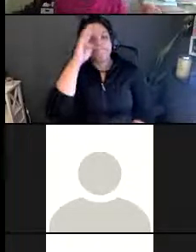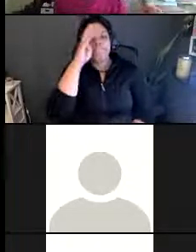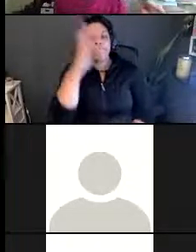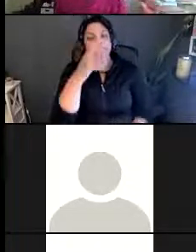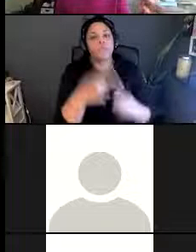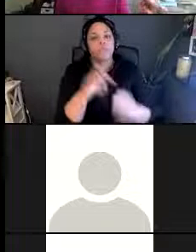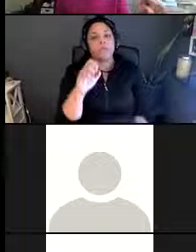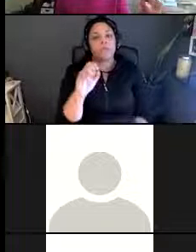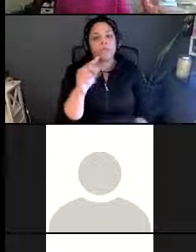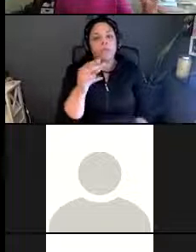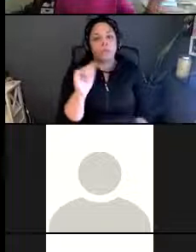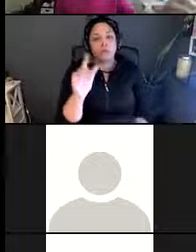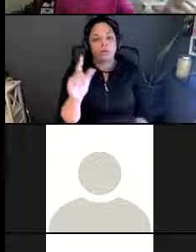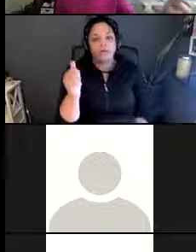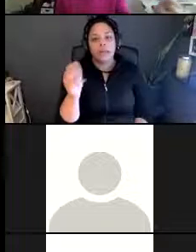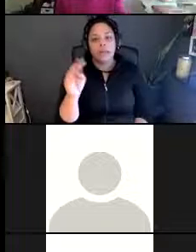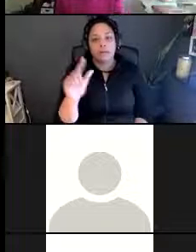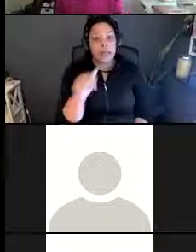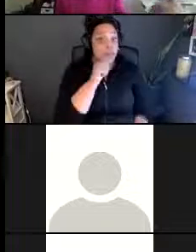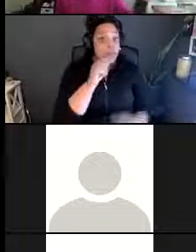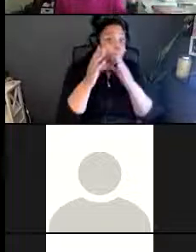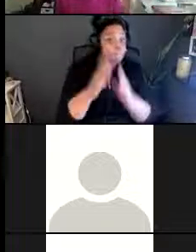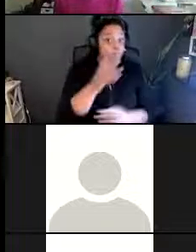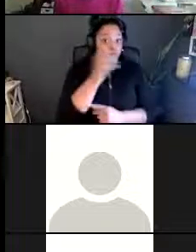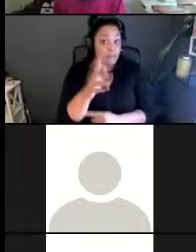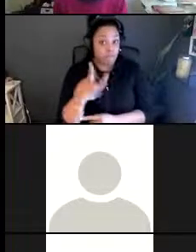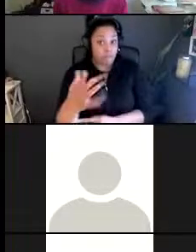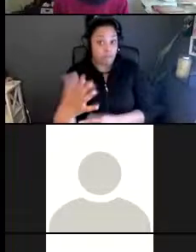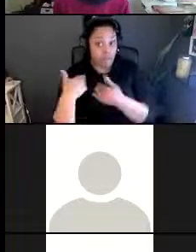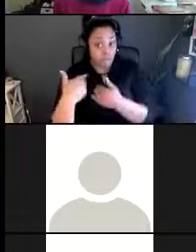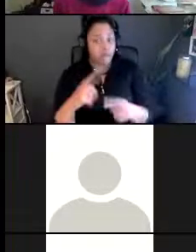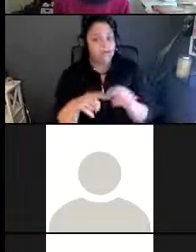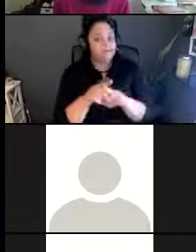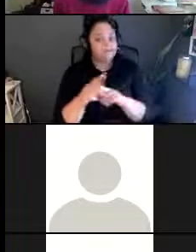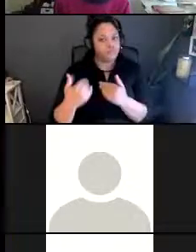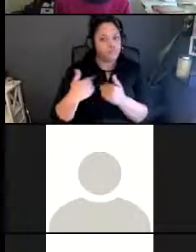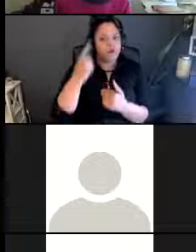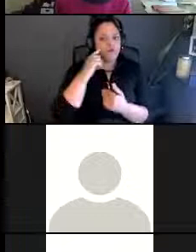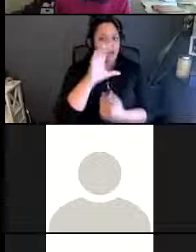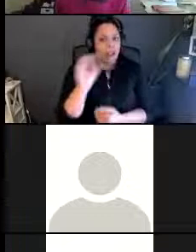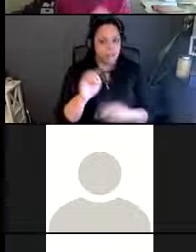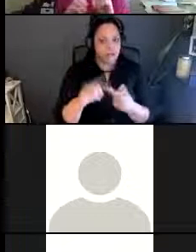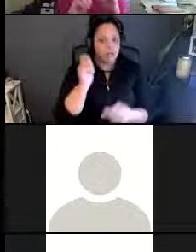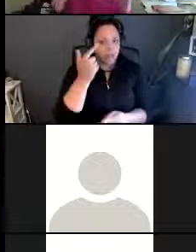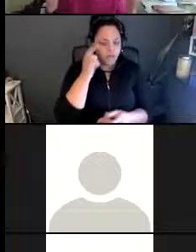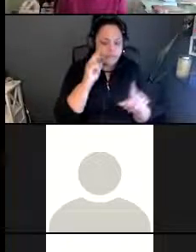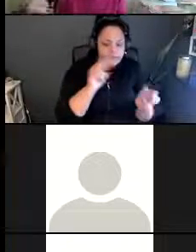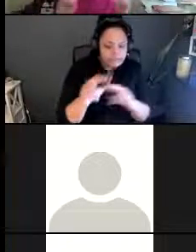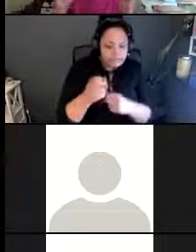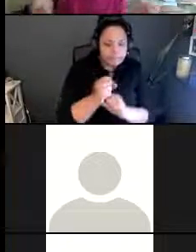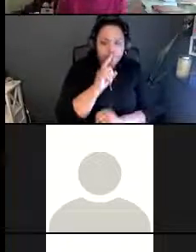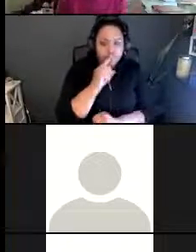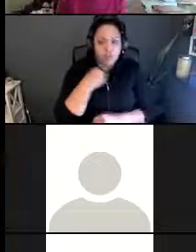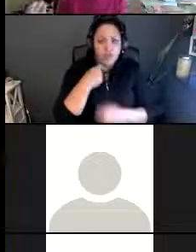it's not just the individual who gambles responsibility, but the responsibility of companies and governments to